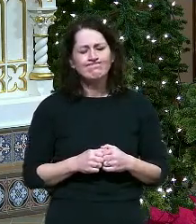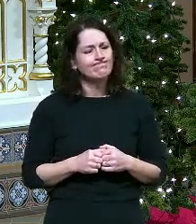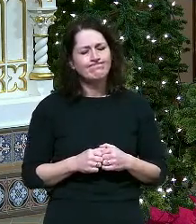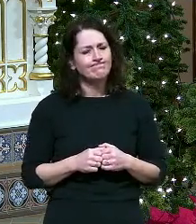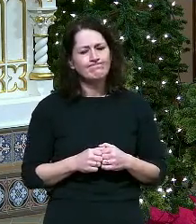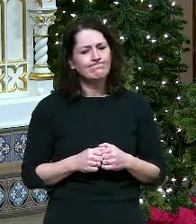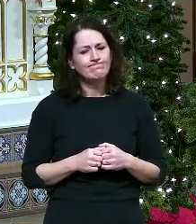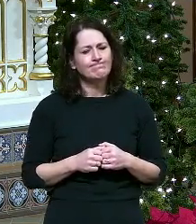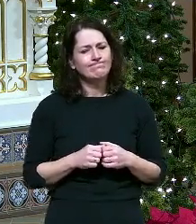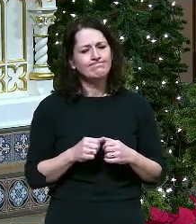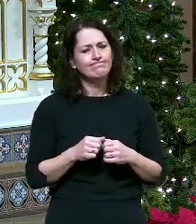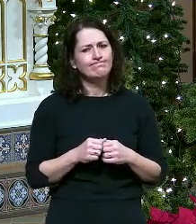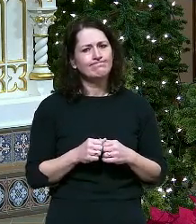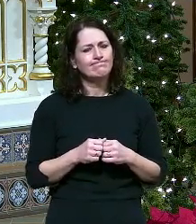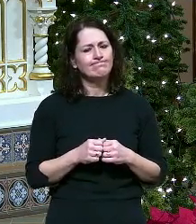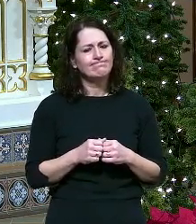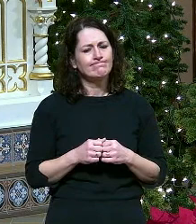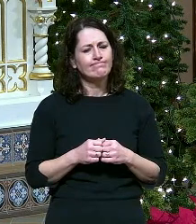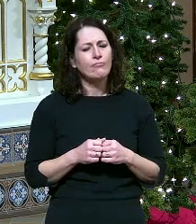It's not here.